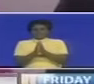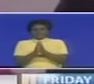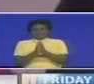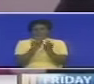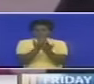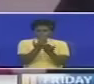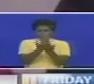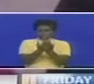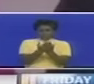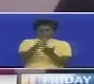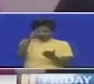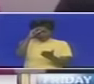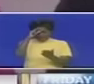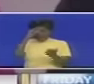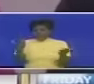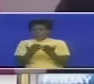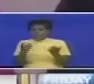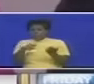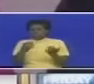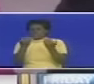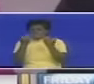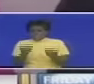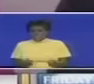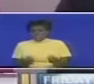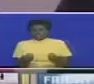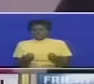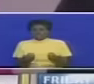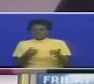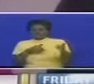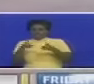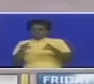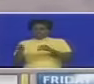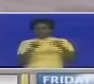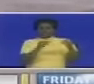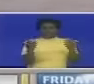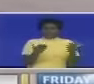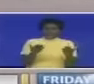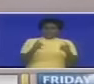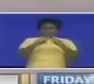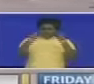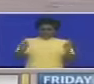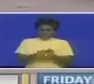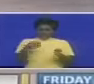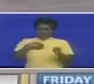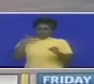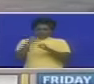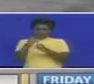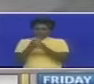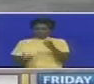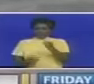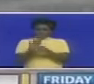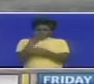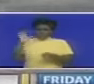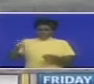proposals to government as to where we need to take the tourism sector. The team will be tasked with developing a marketing strategy that